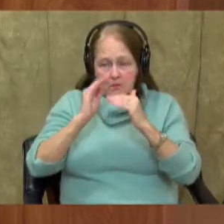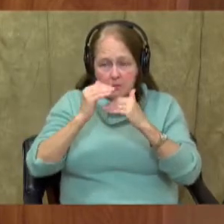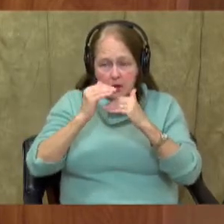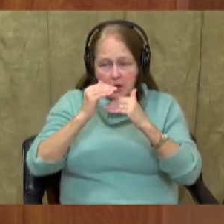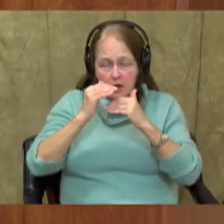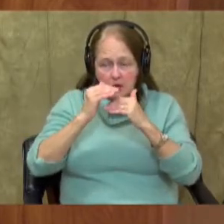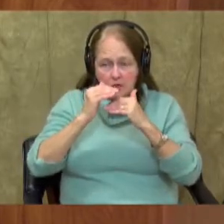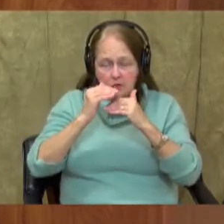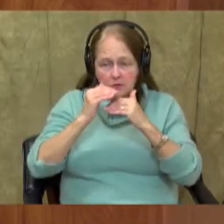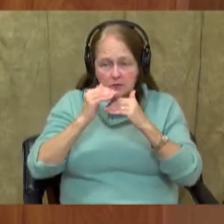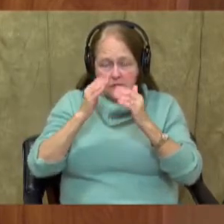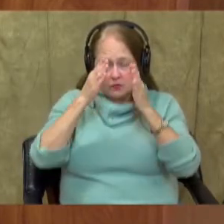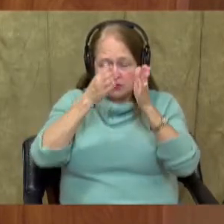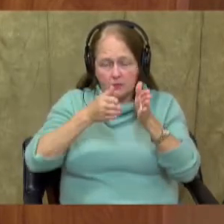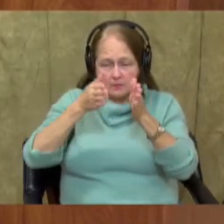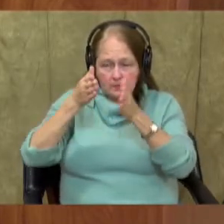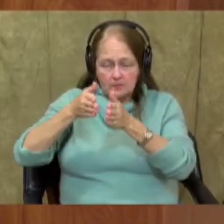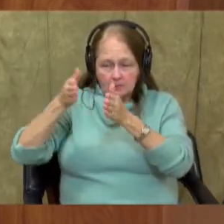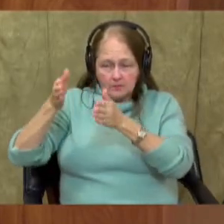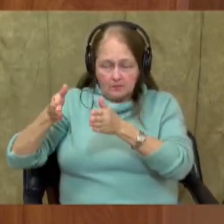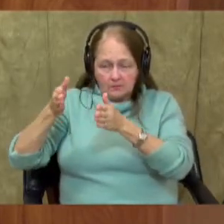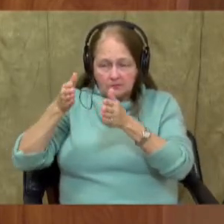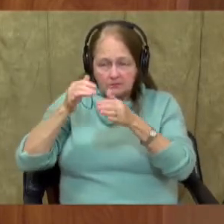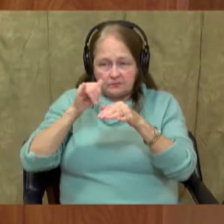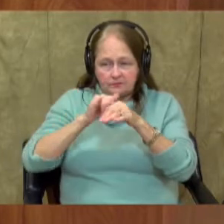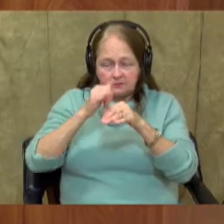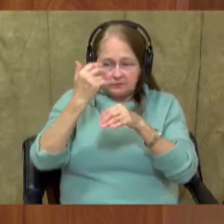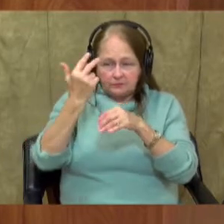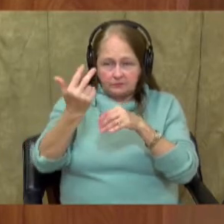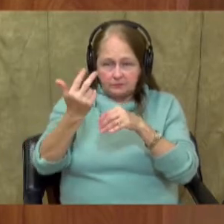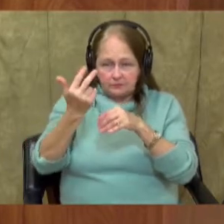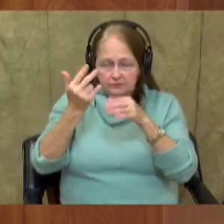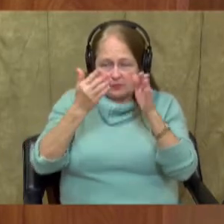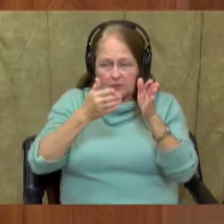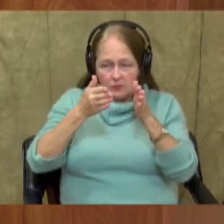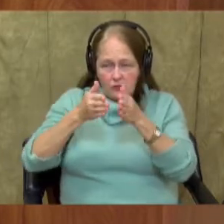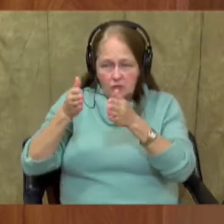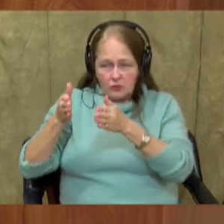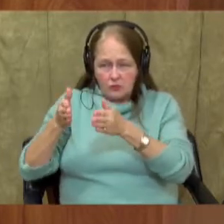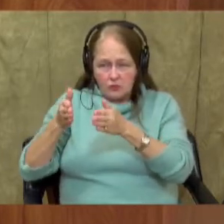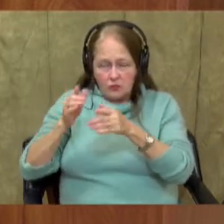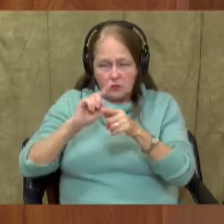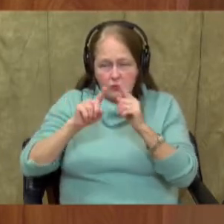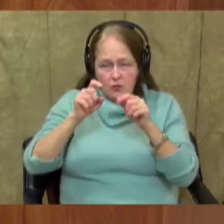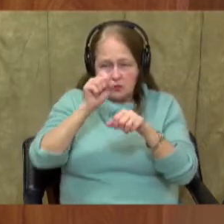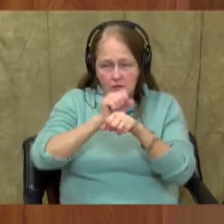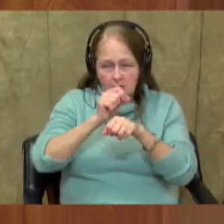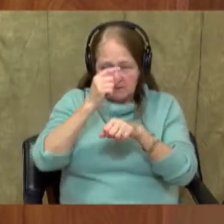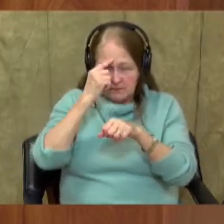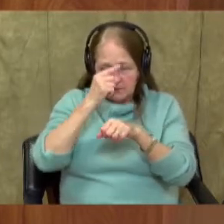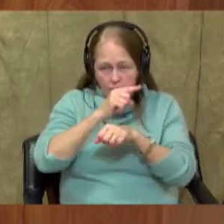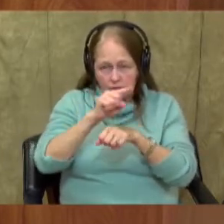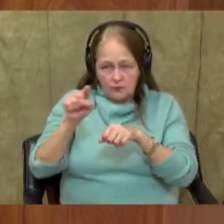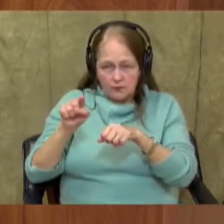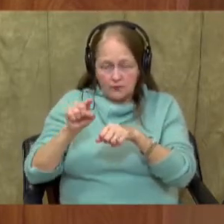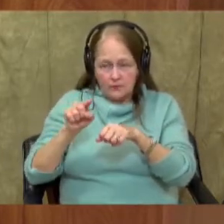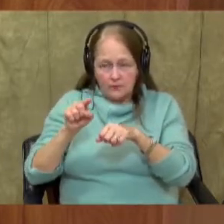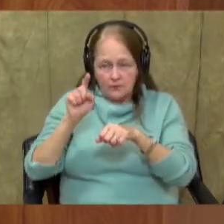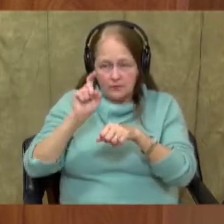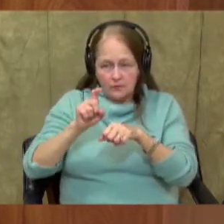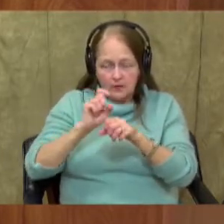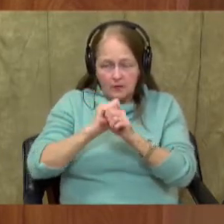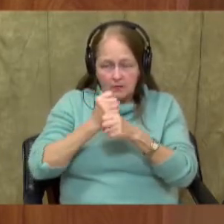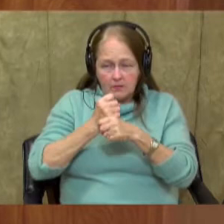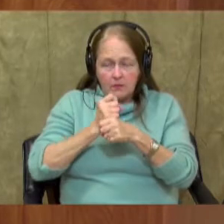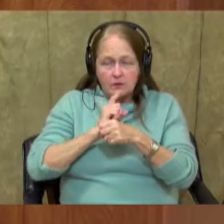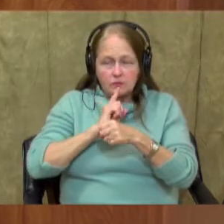can make columns, you can take your paper and fold it into 3 sections, whatever works for you. You just need to make